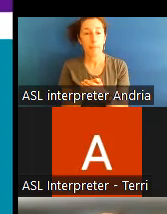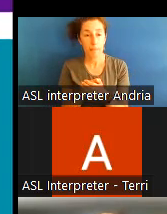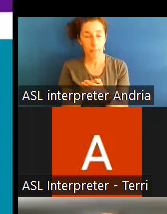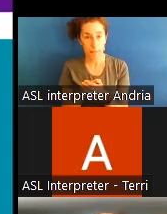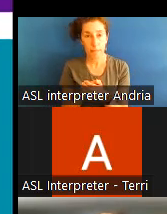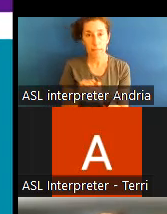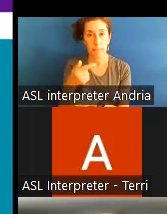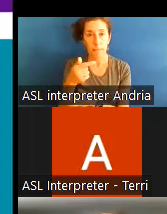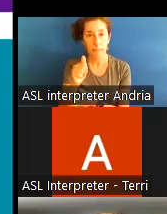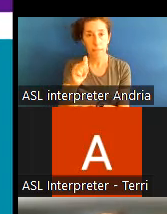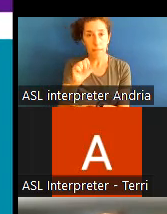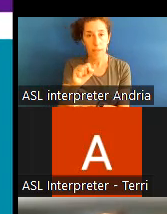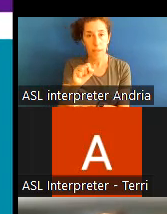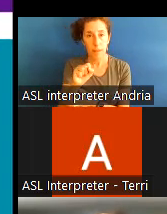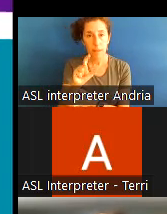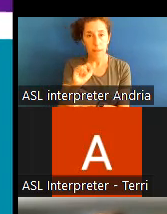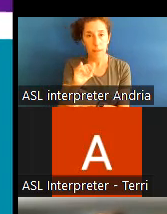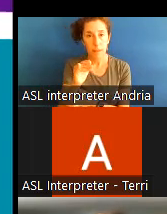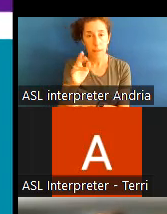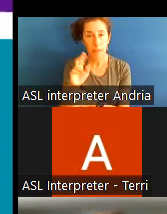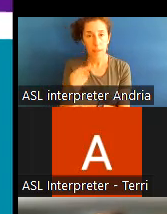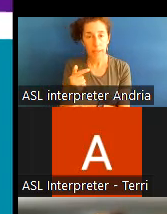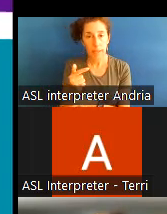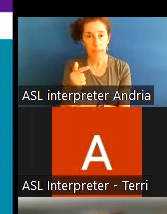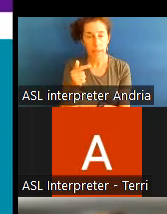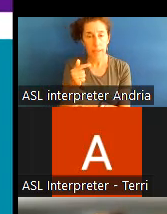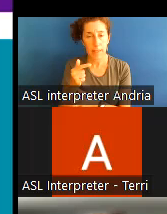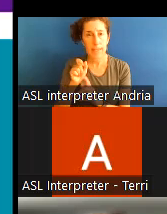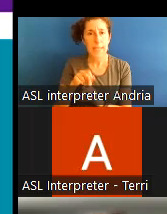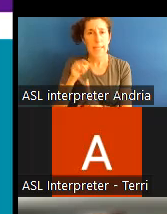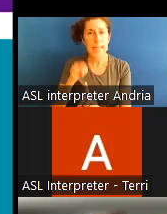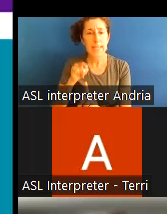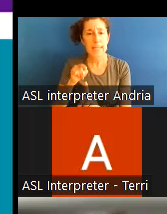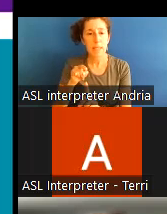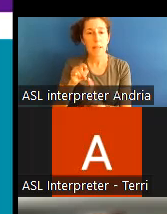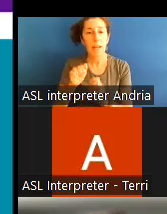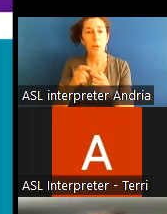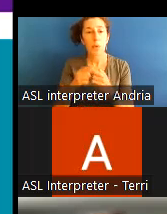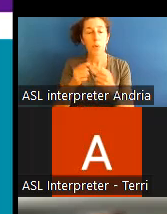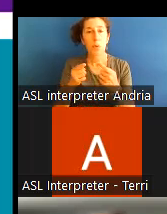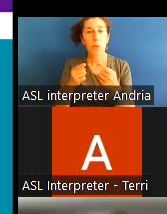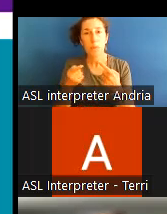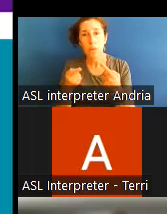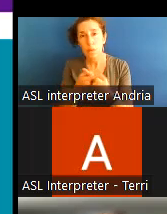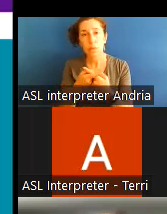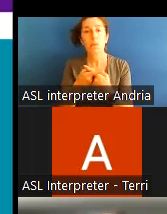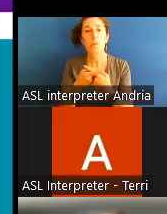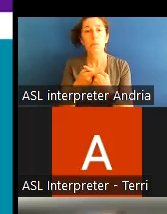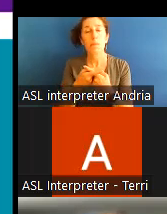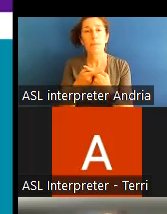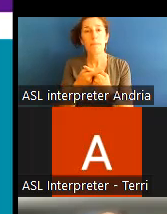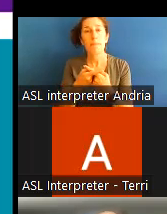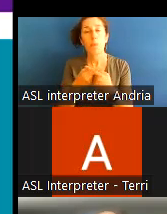of open-ended responses about what women survivors of intimate partner sexual violence need from service